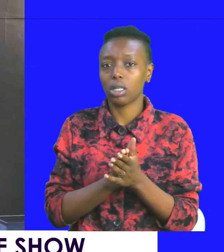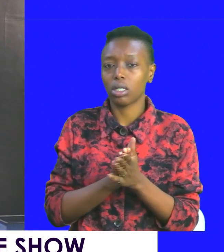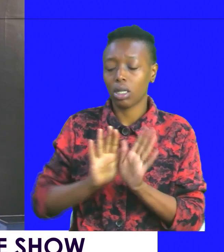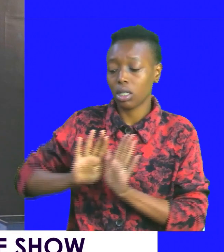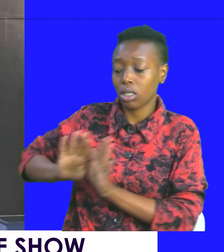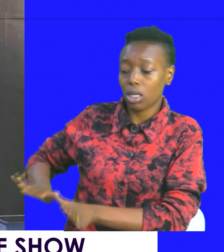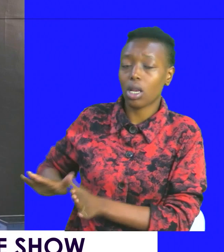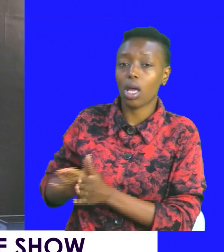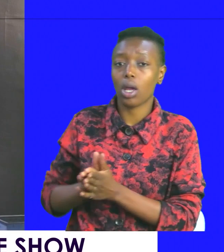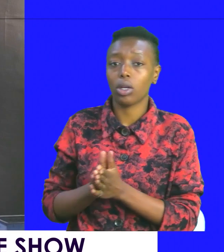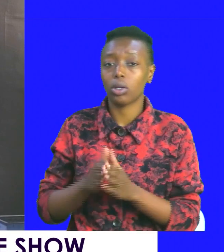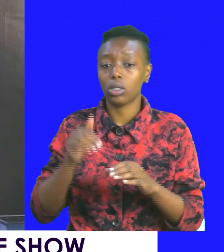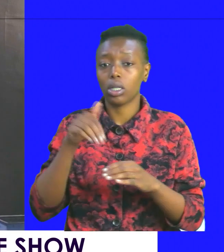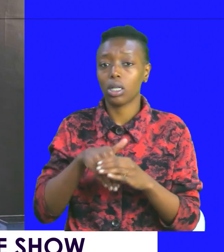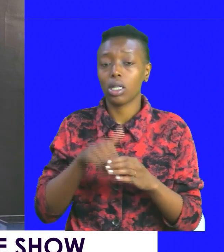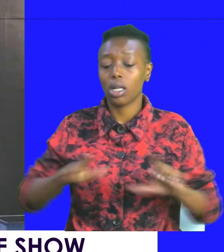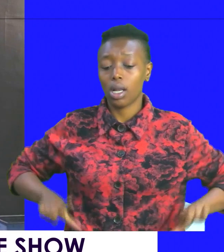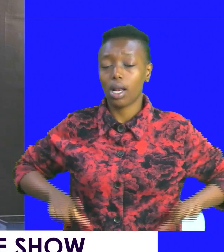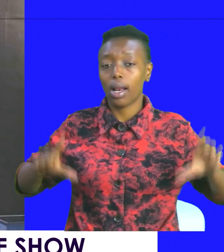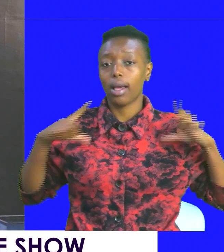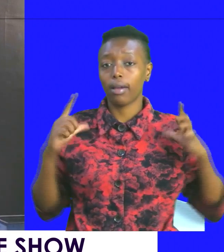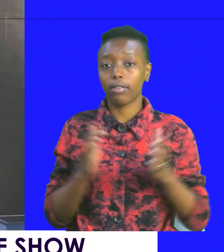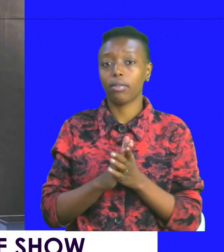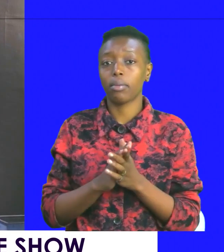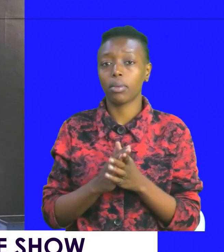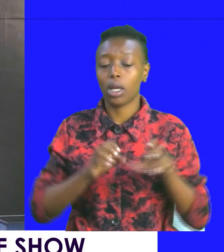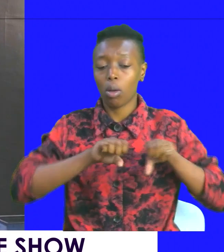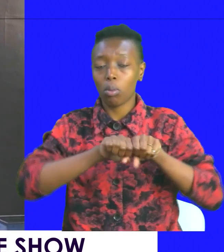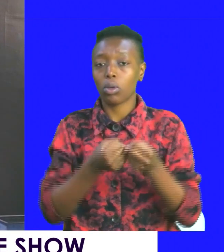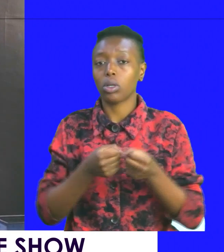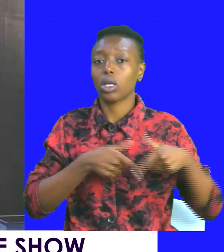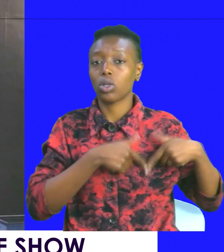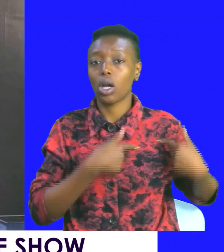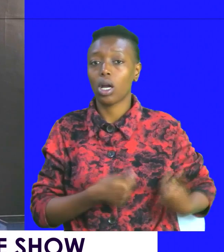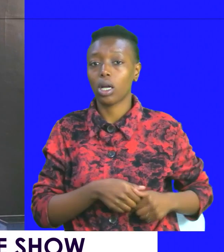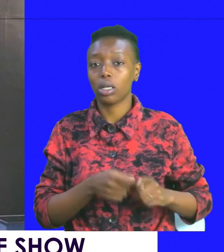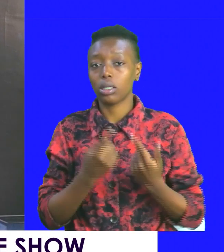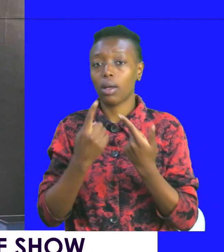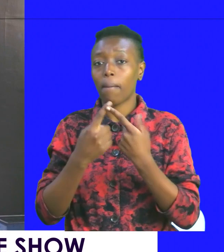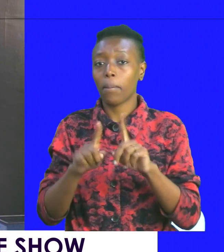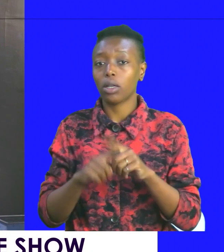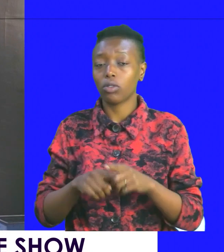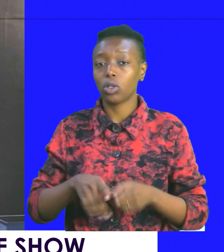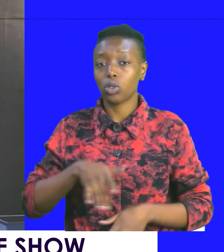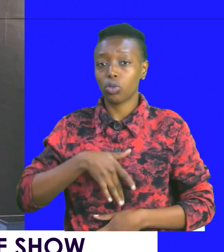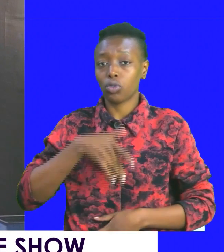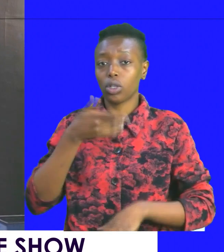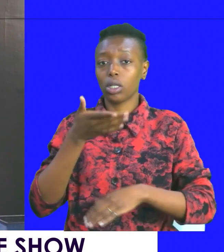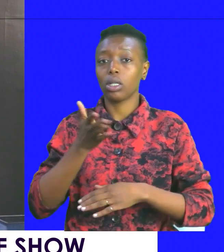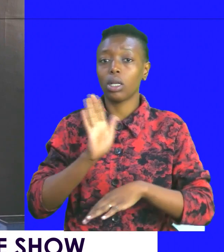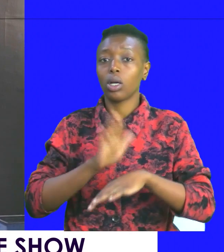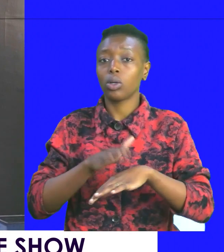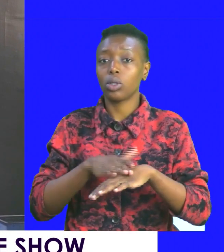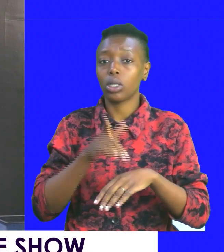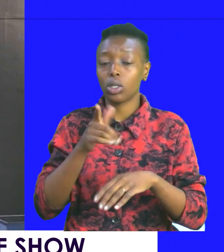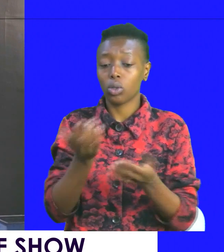sensitive issues of life that may have broken your heart. But for you to heal, you need to start working